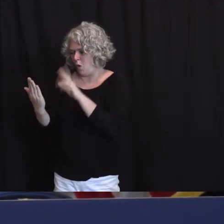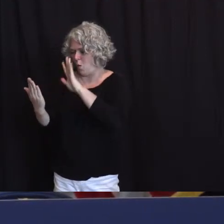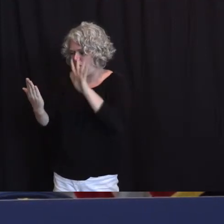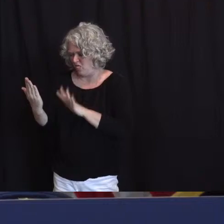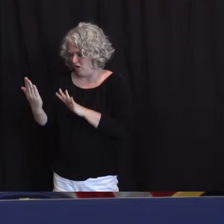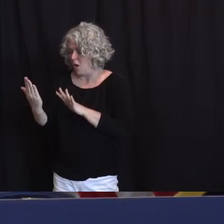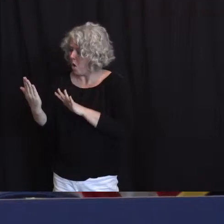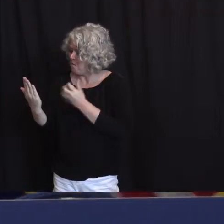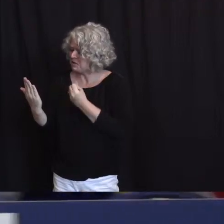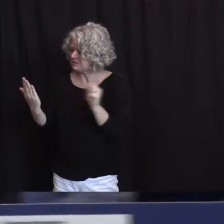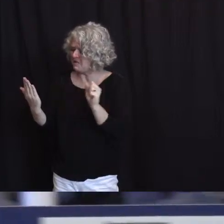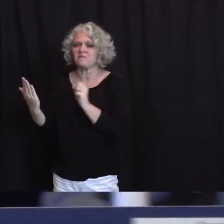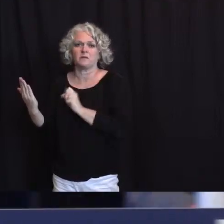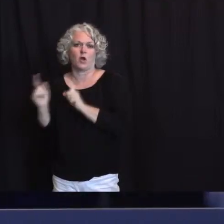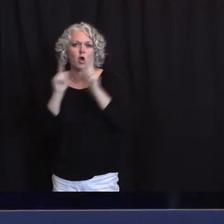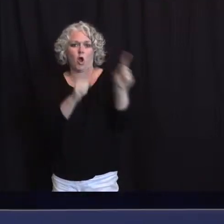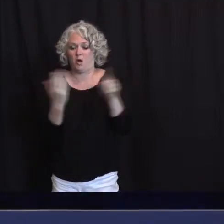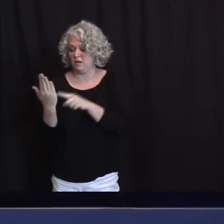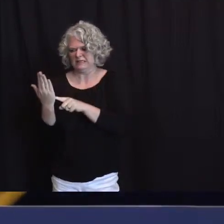Thank you, Governor. Amen.